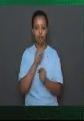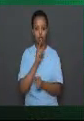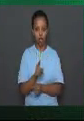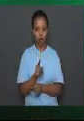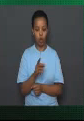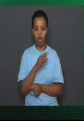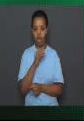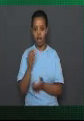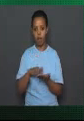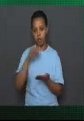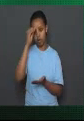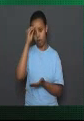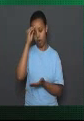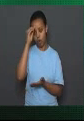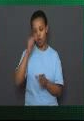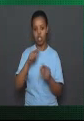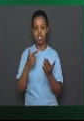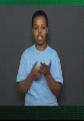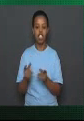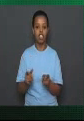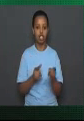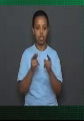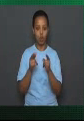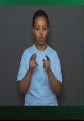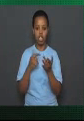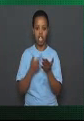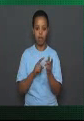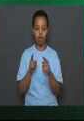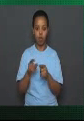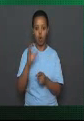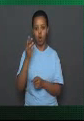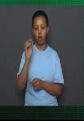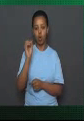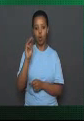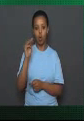We will learn about a technique called chromatography.